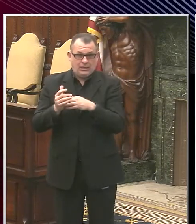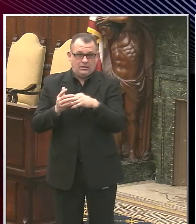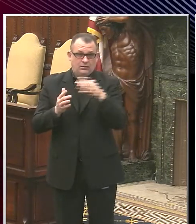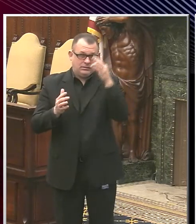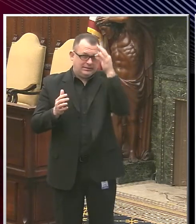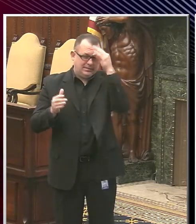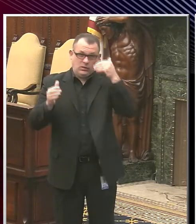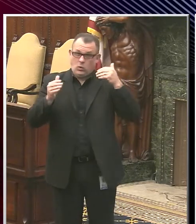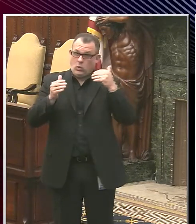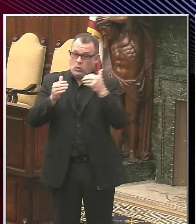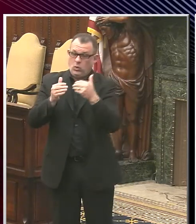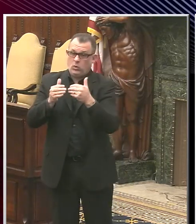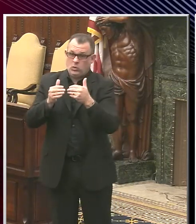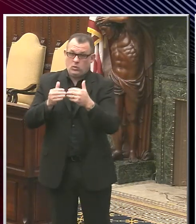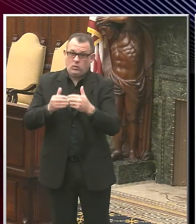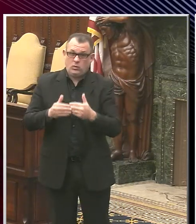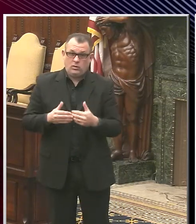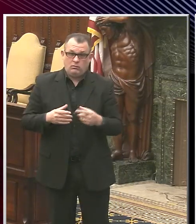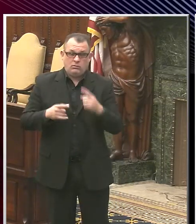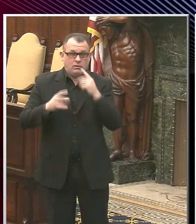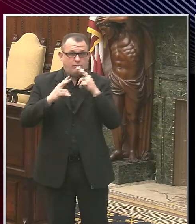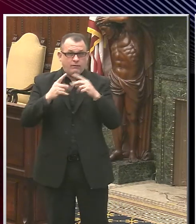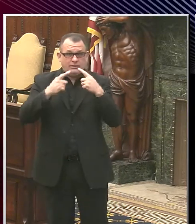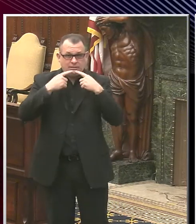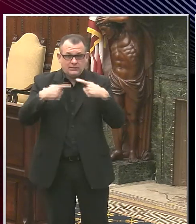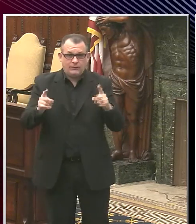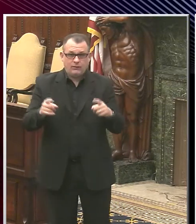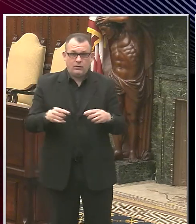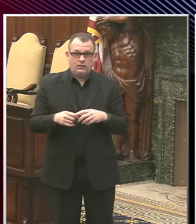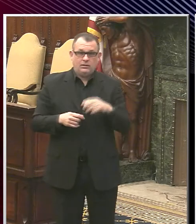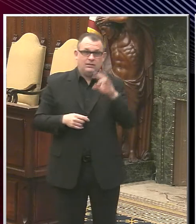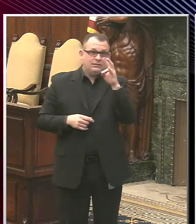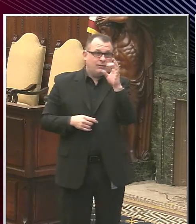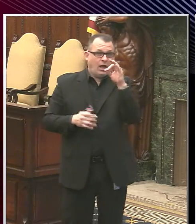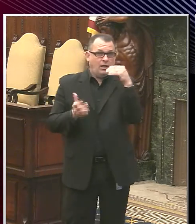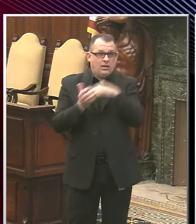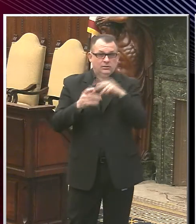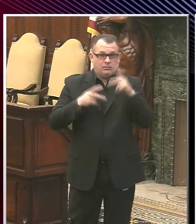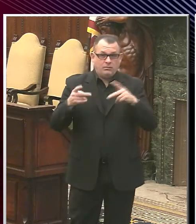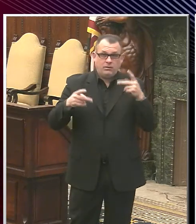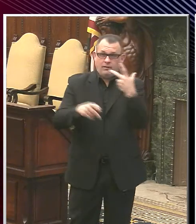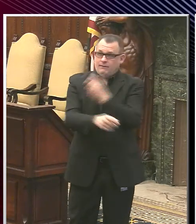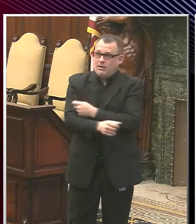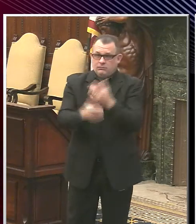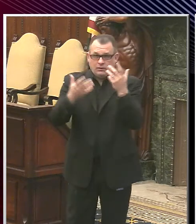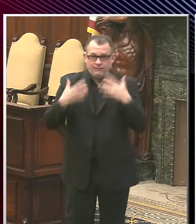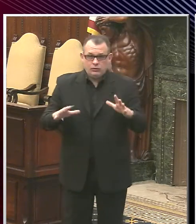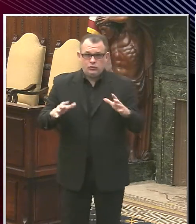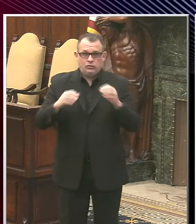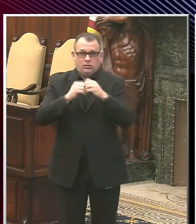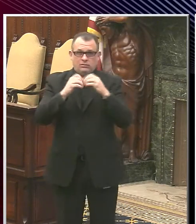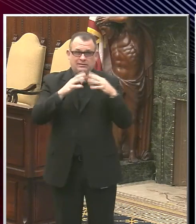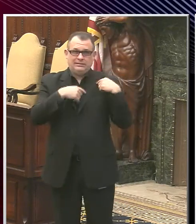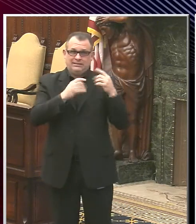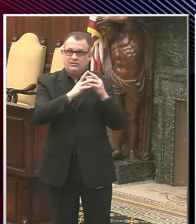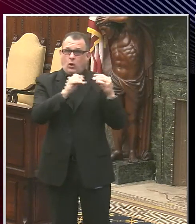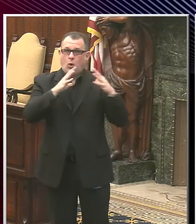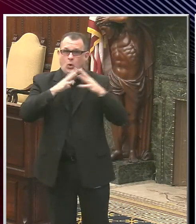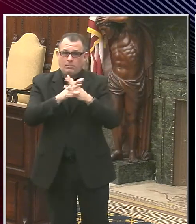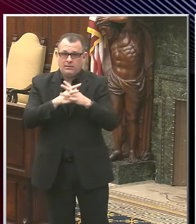regard. Overall, 79,000 people have been vaccinated since the convention center opened as through